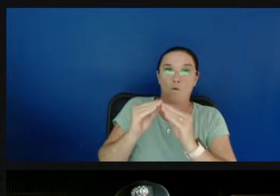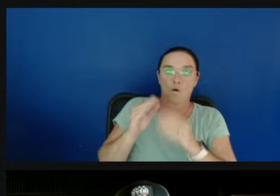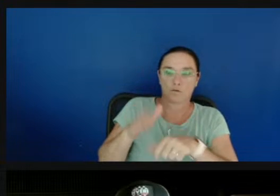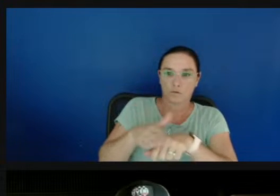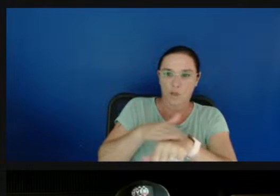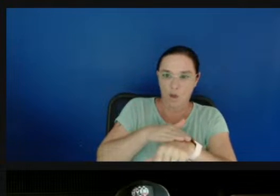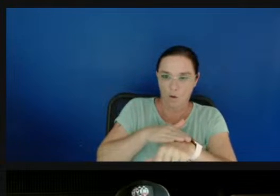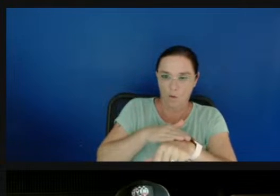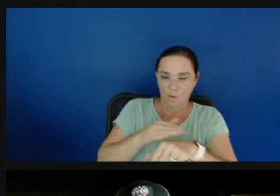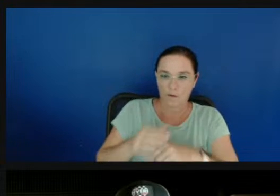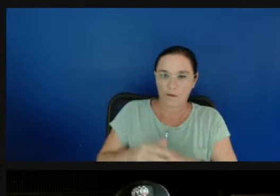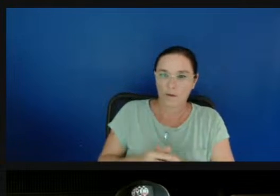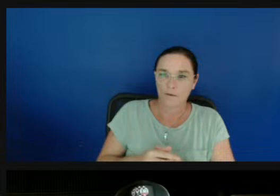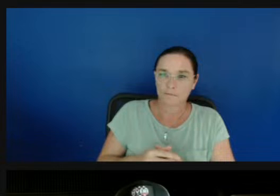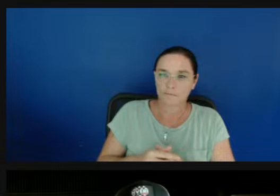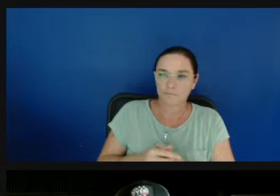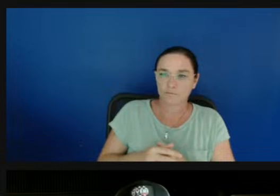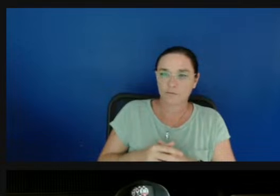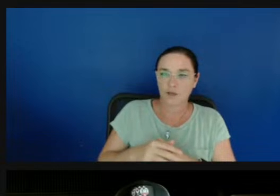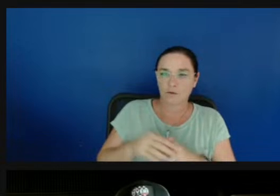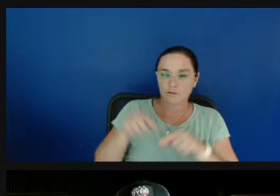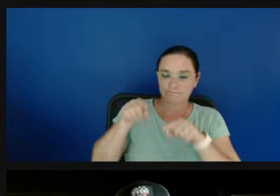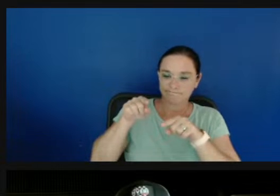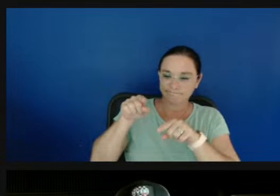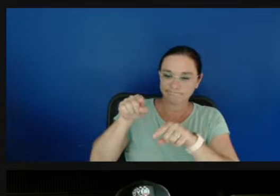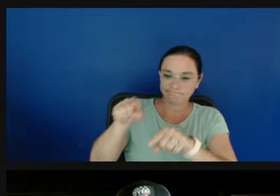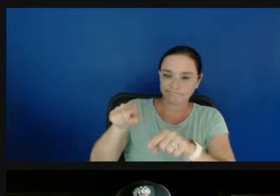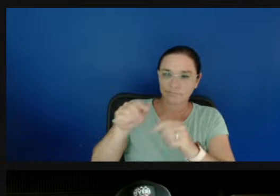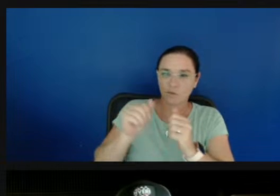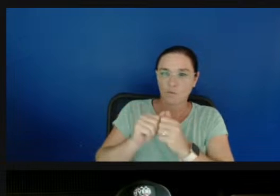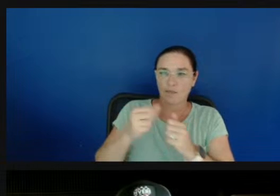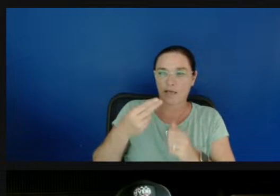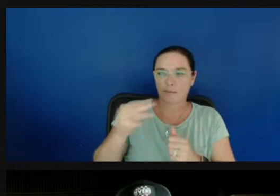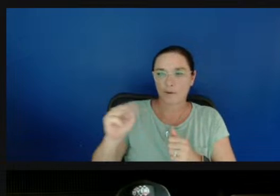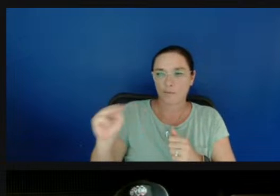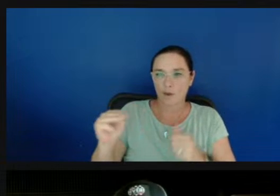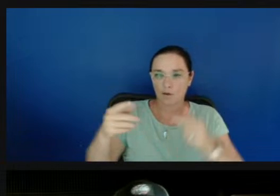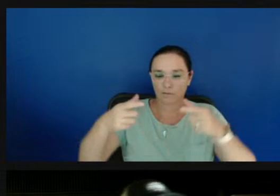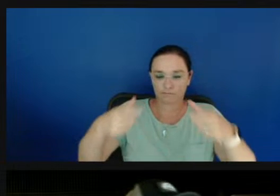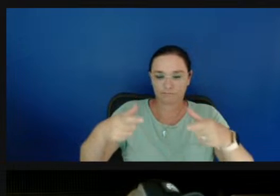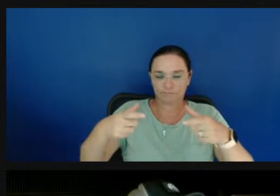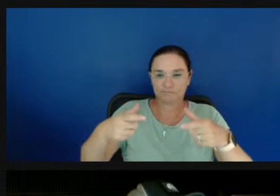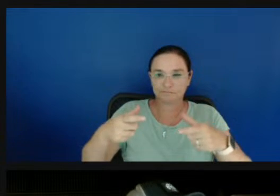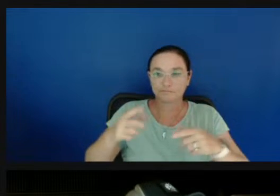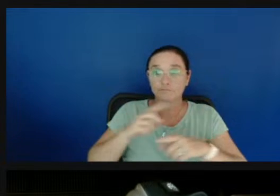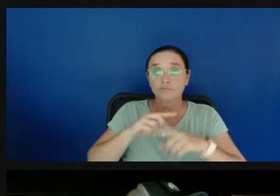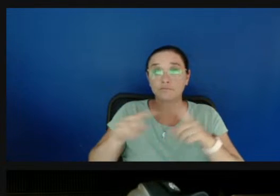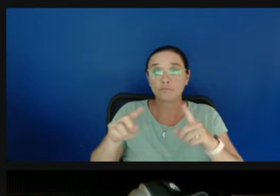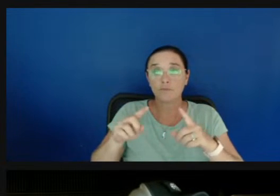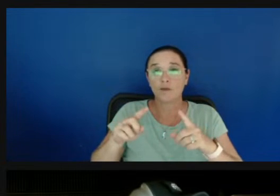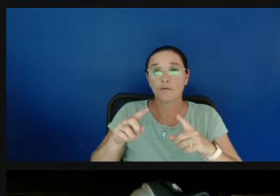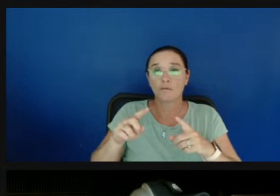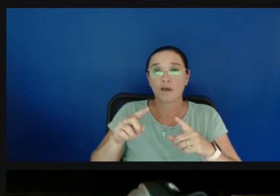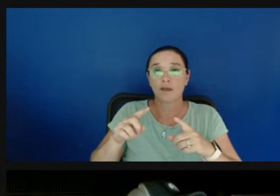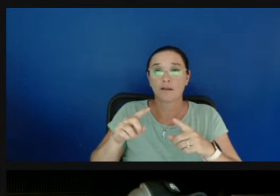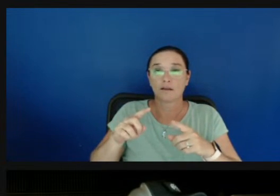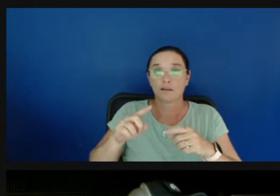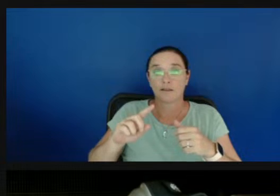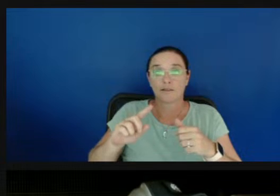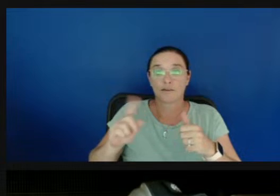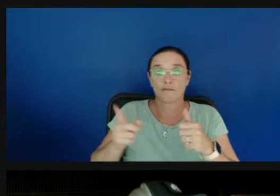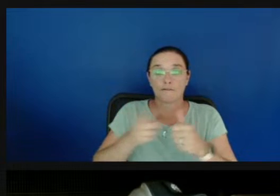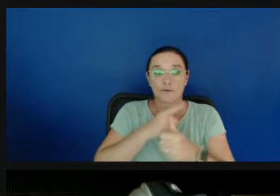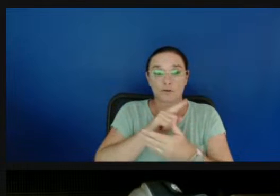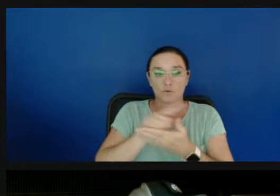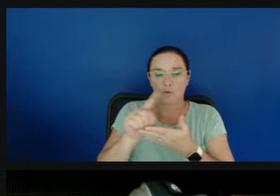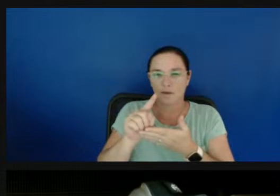still, also slower at Halemau Mountain. But still a lot slower than that first week of crisis, where